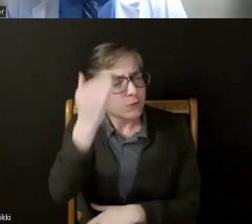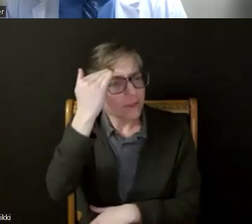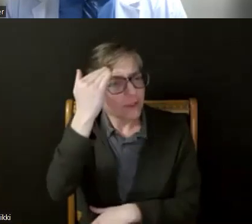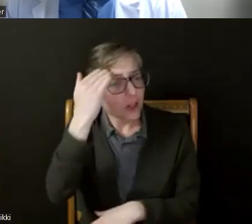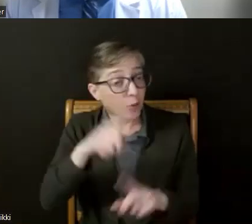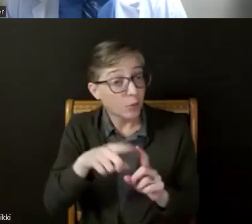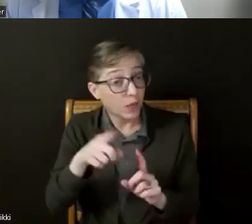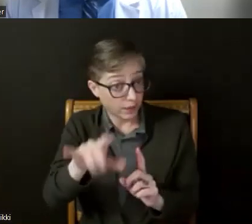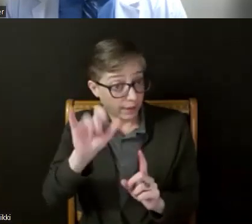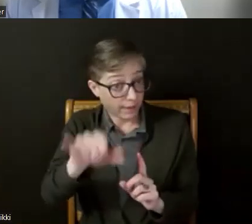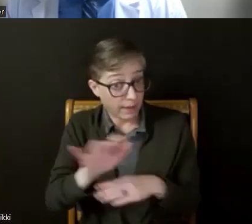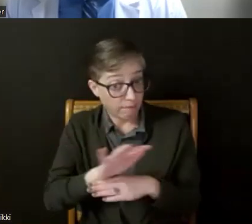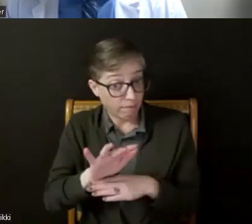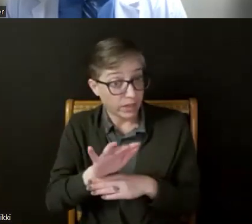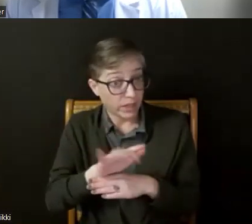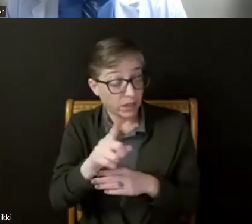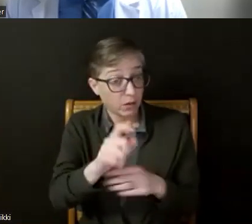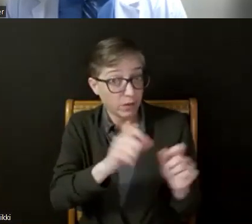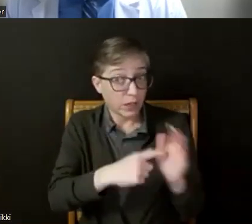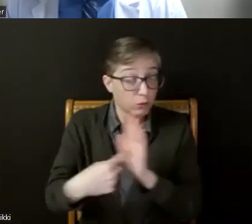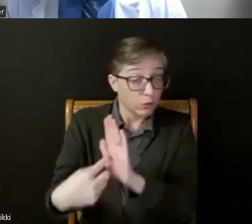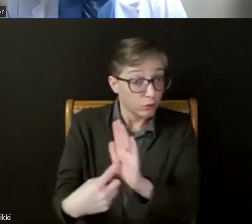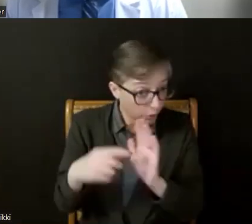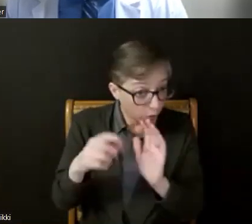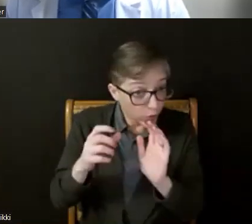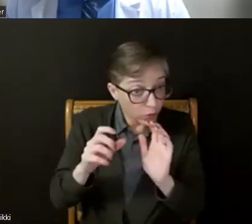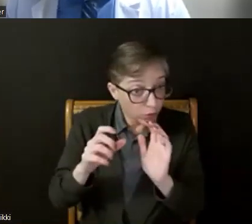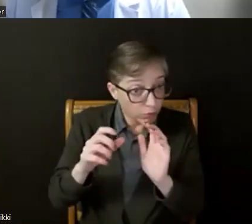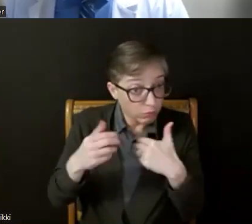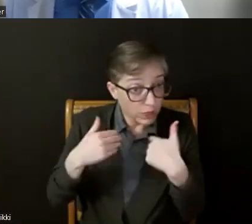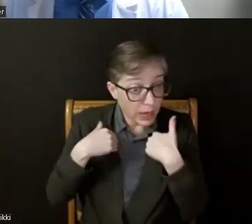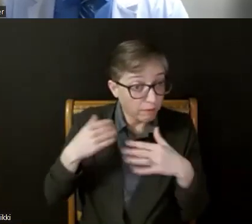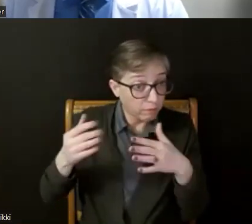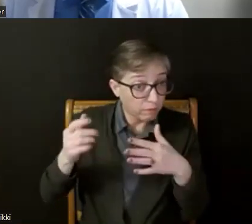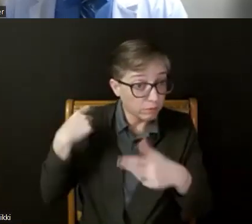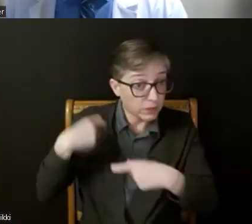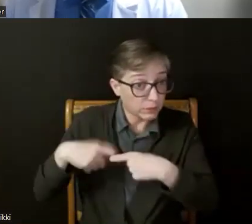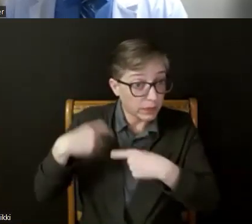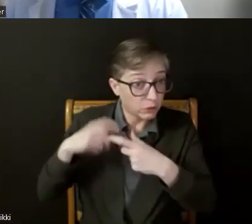video that you shared? Is it available in Spanish?